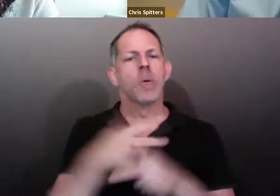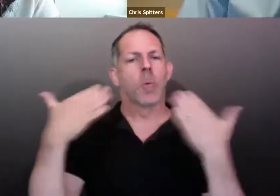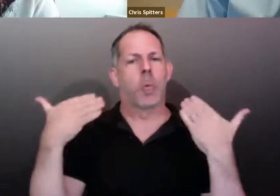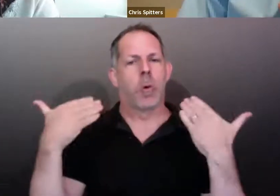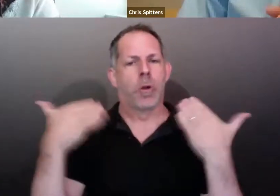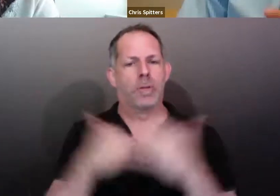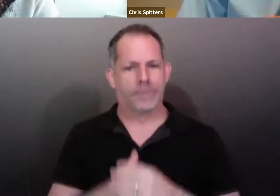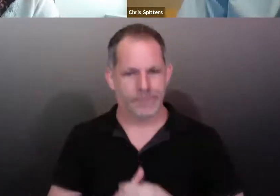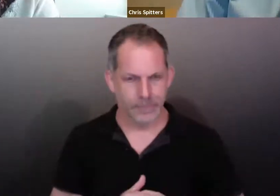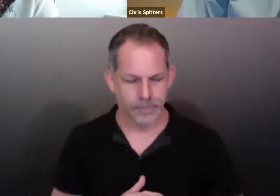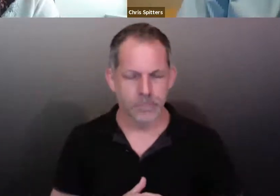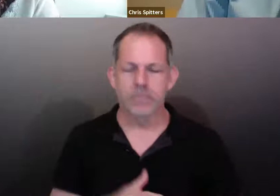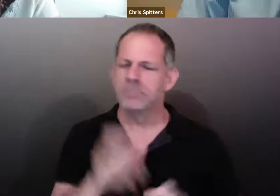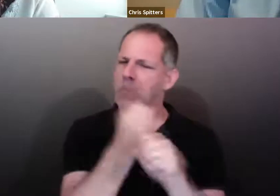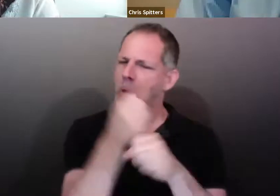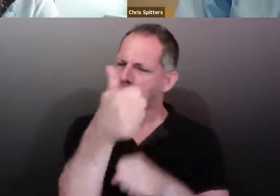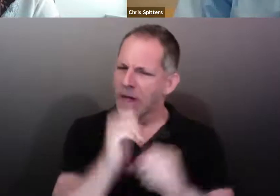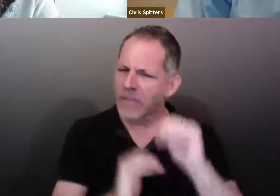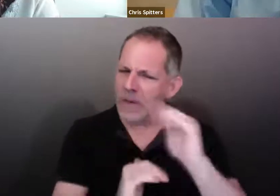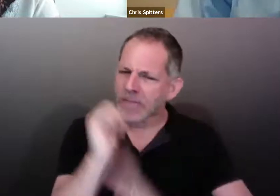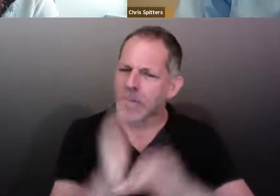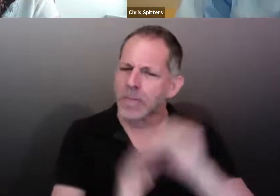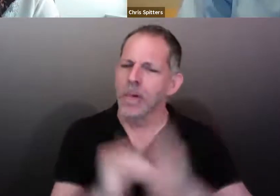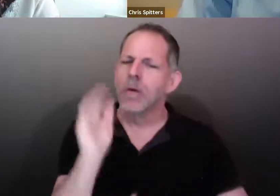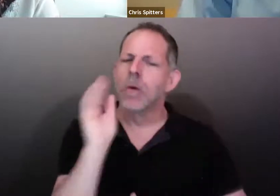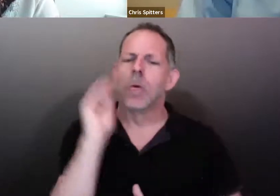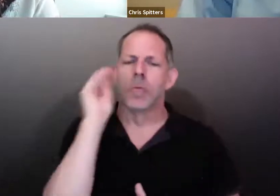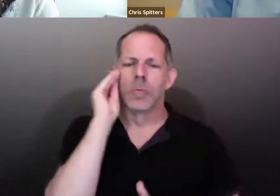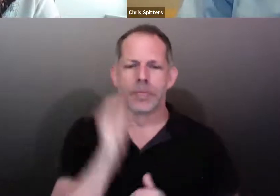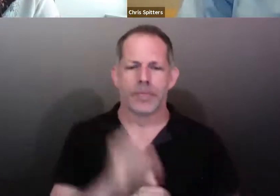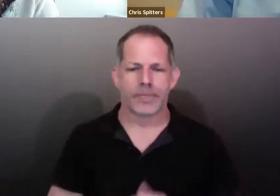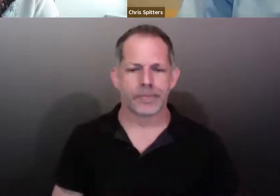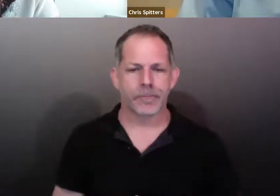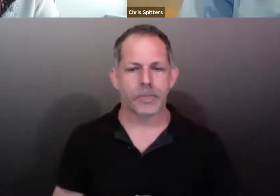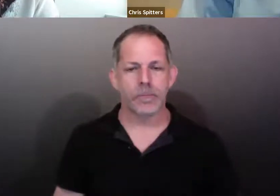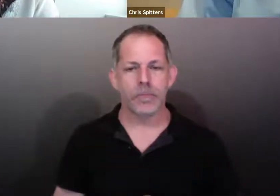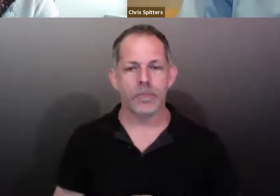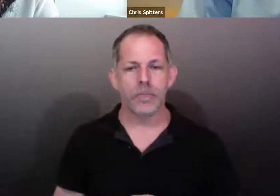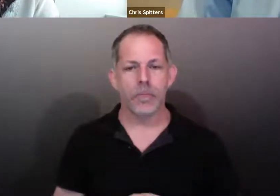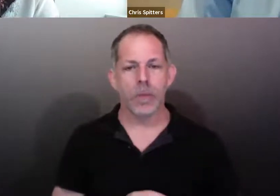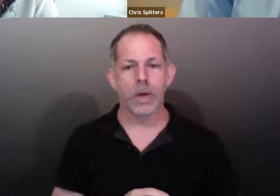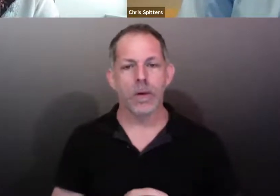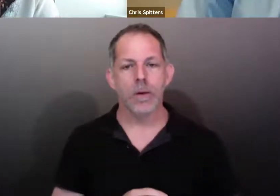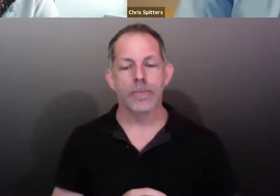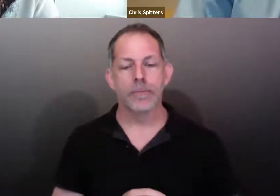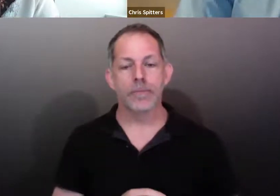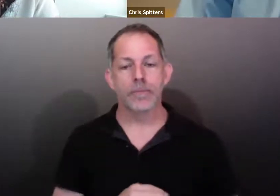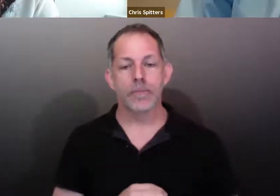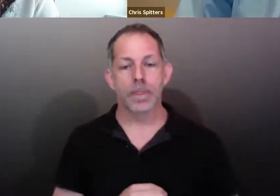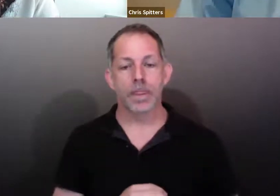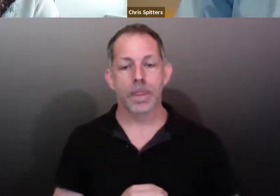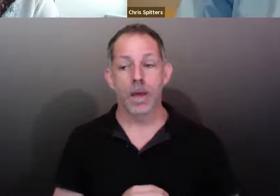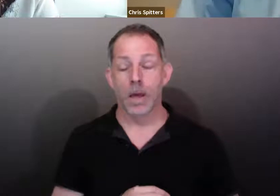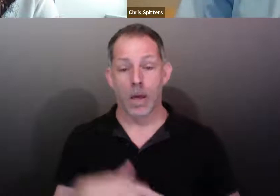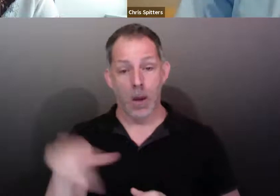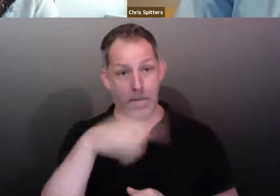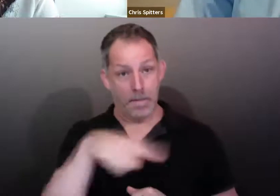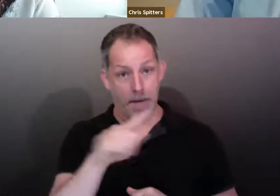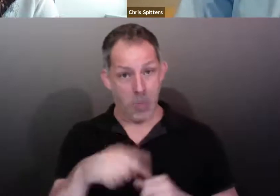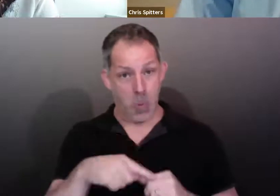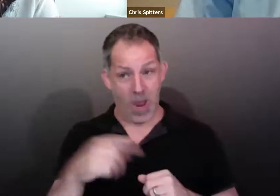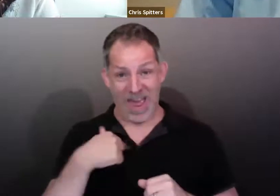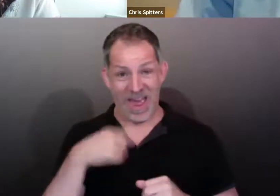most likely to be affected by this are people with underlying diseases of the heart or lungs, like coronary artery